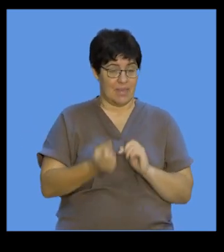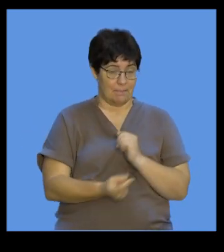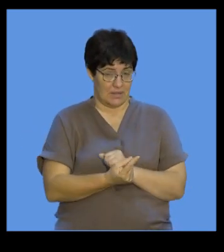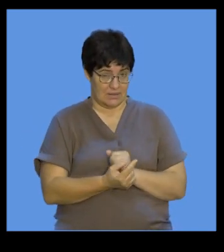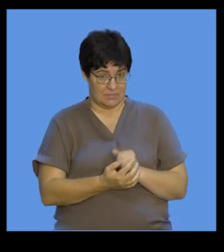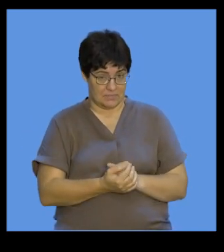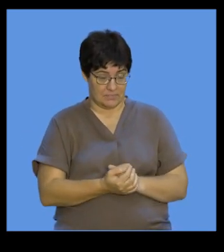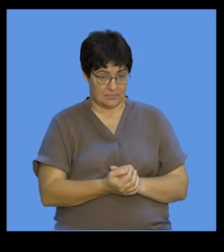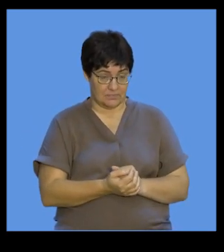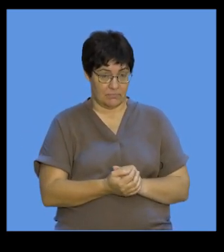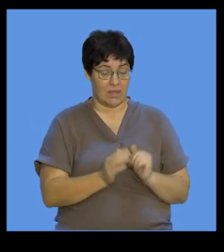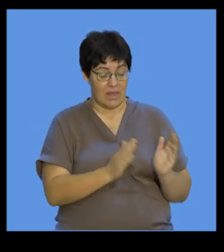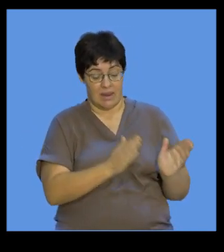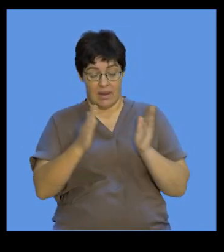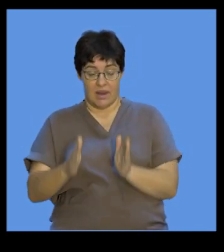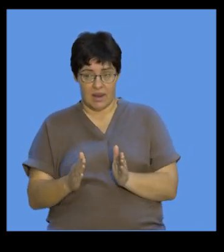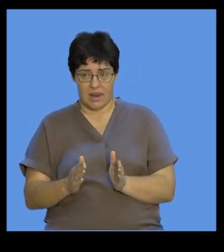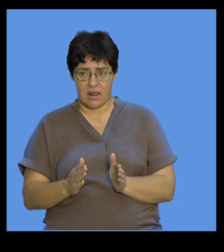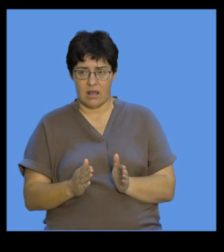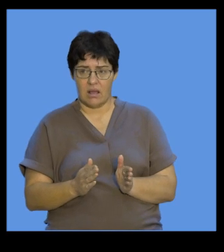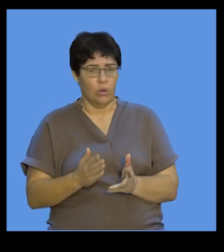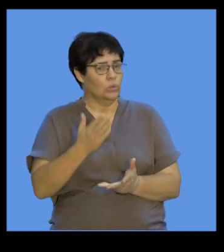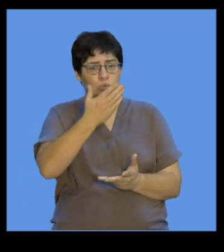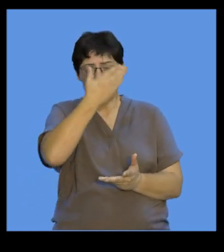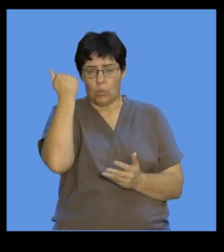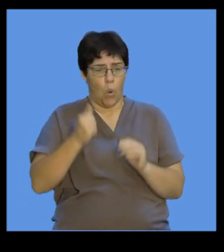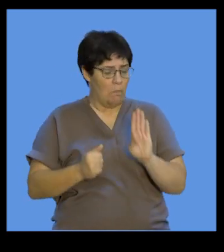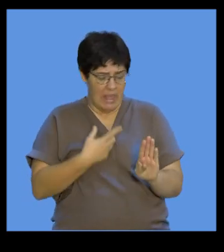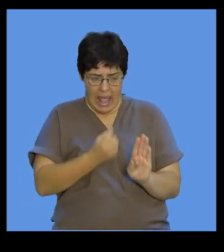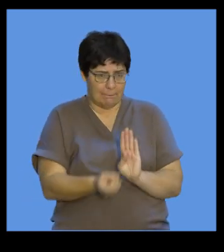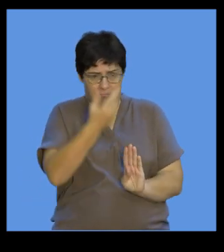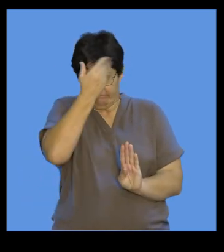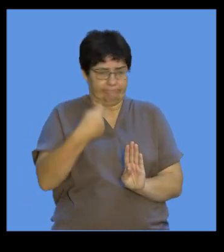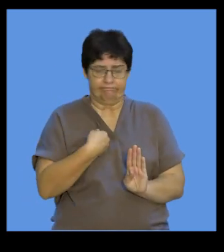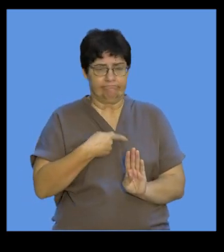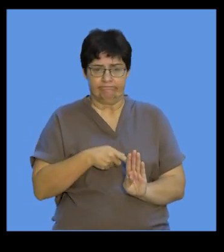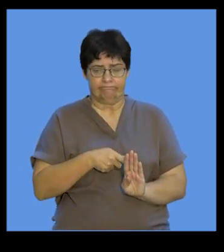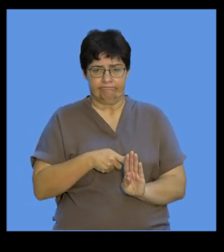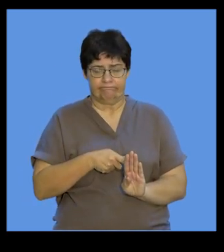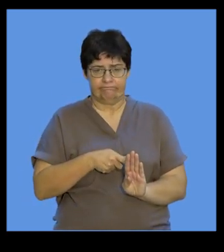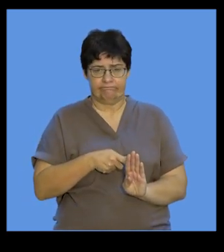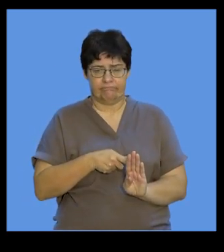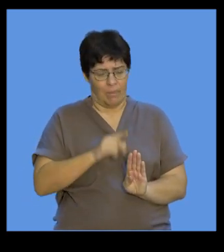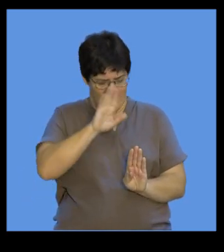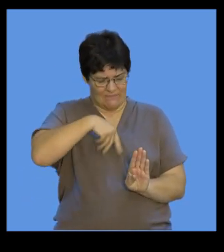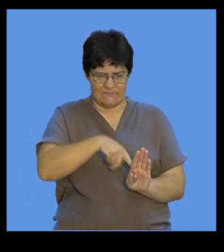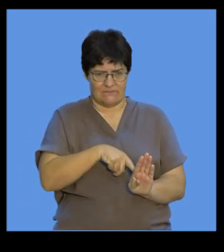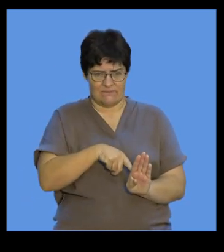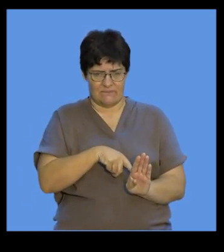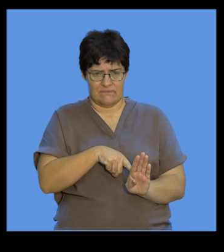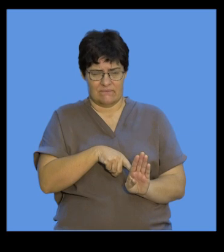Afterwards, we don't know what happens to B, okay? So I'm gonna leave it, that's what I'm looking